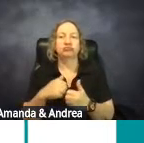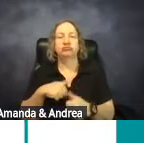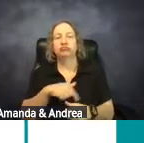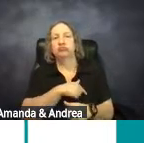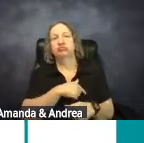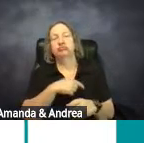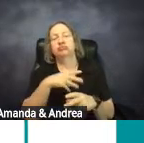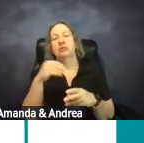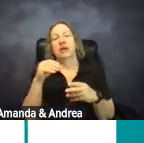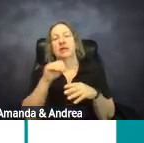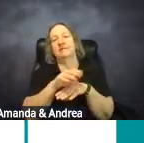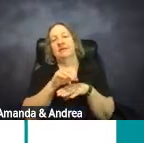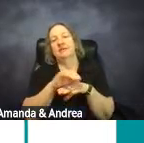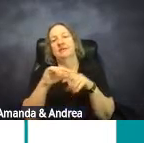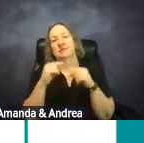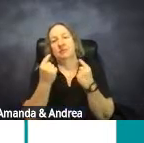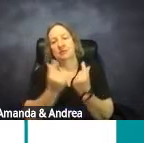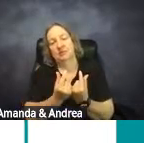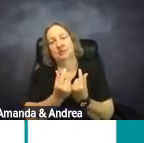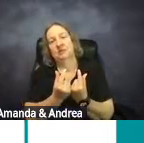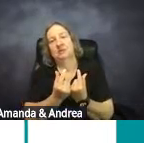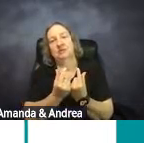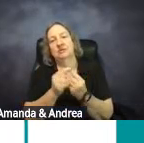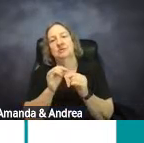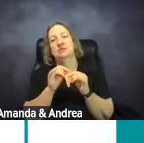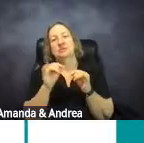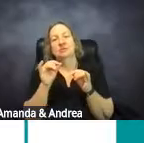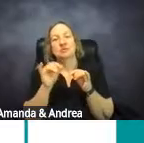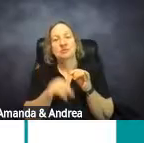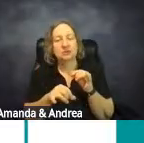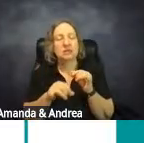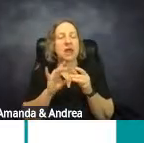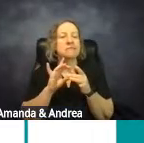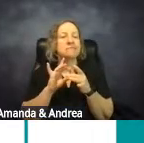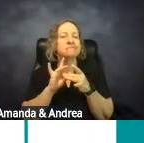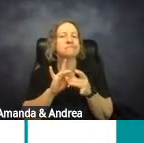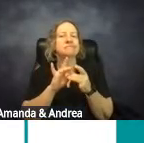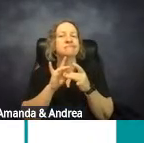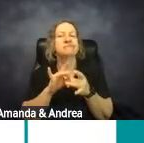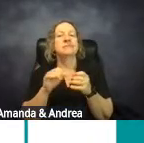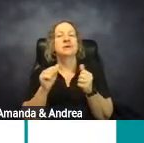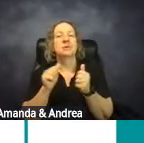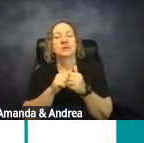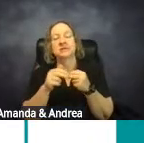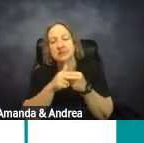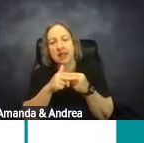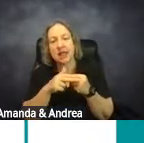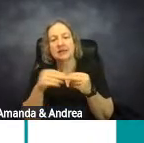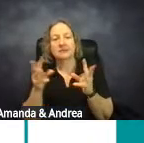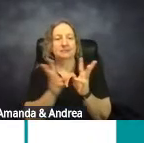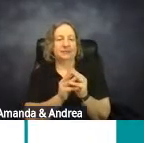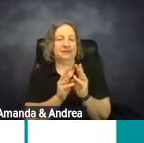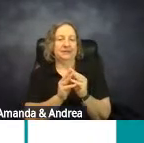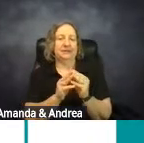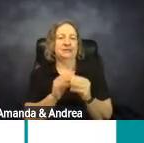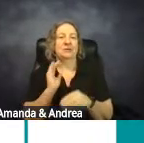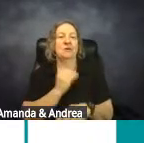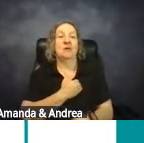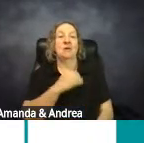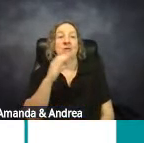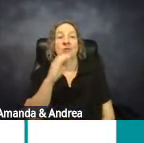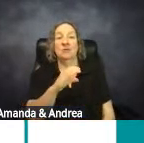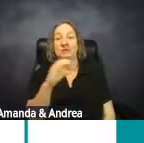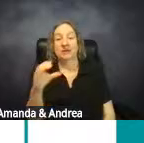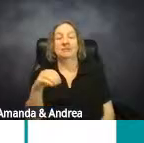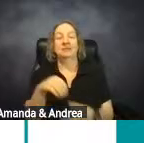our advisory groups to stay in touch with the slides and the meeting. So our closed captions are